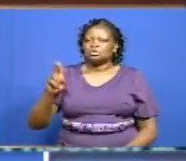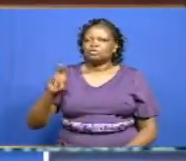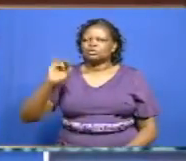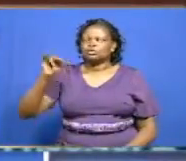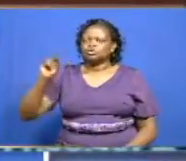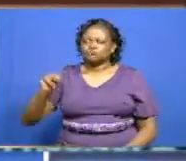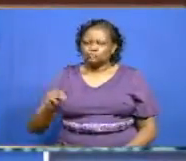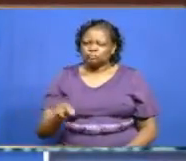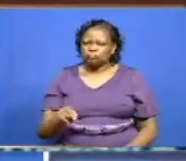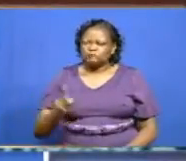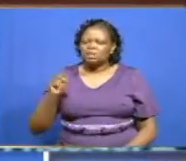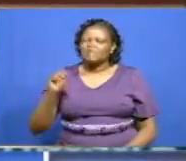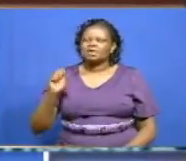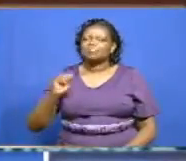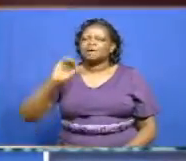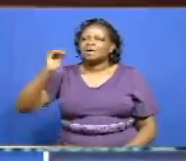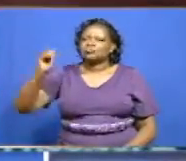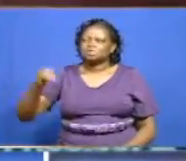County.